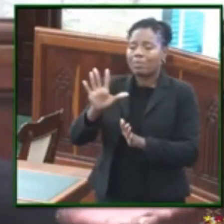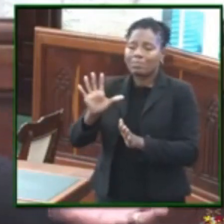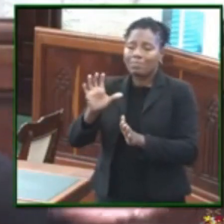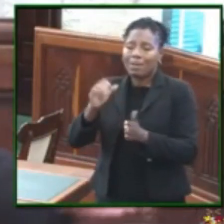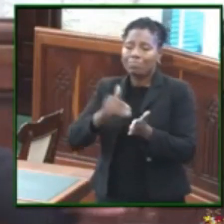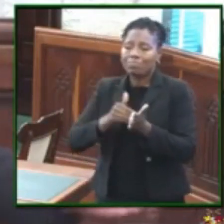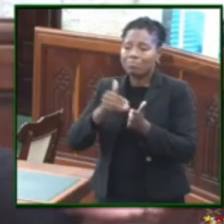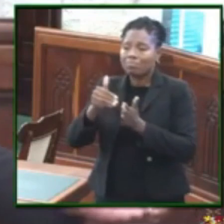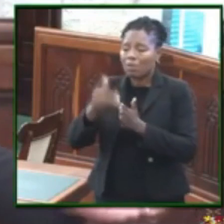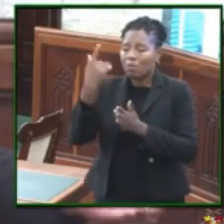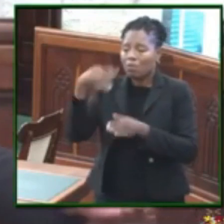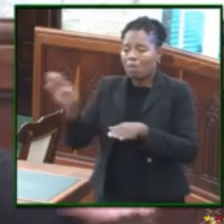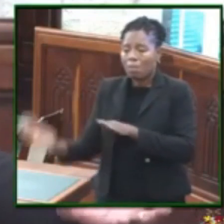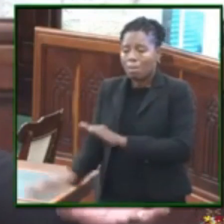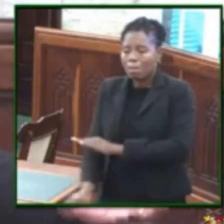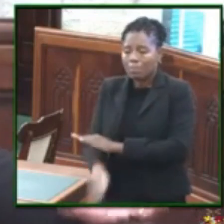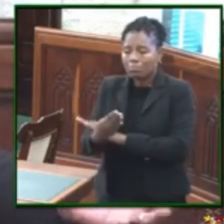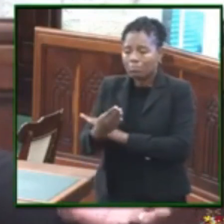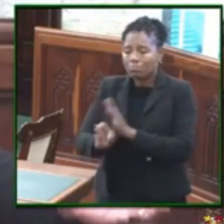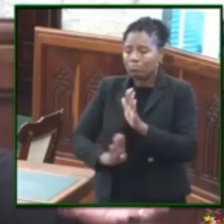development.